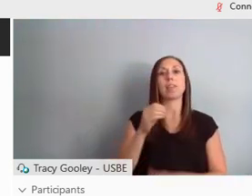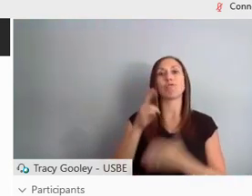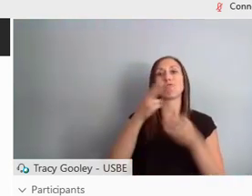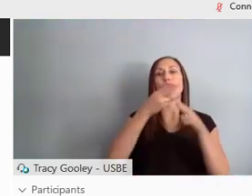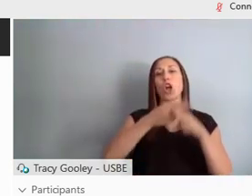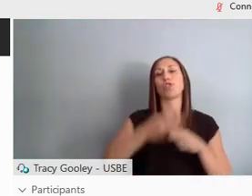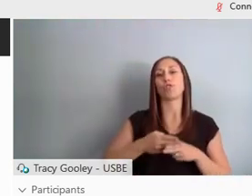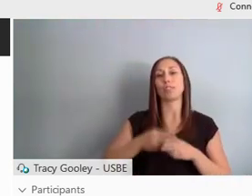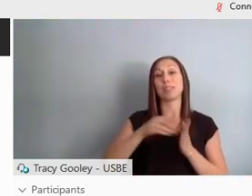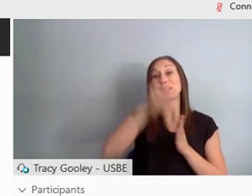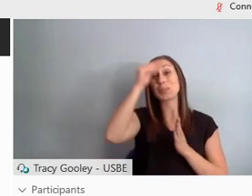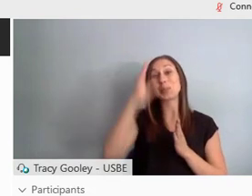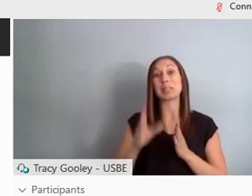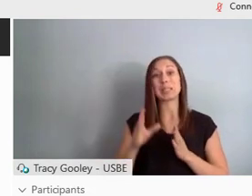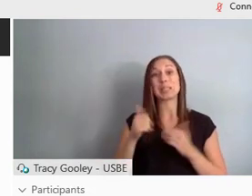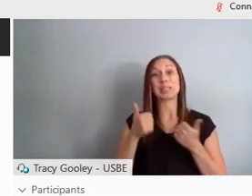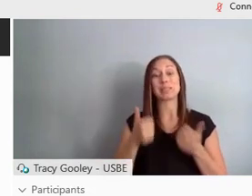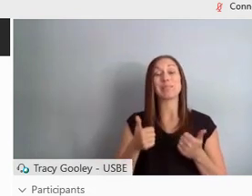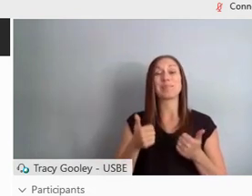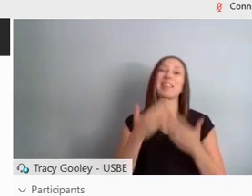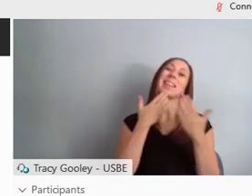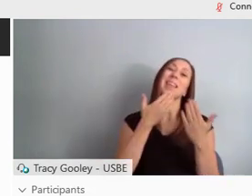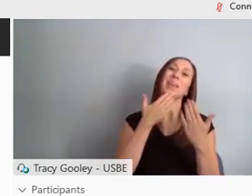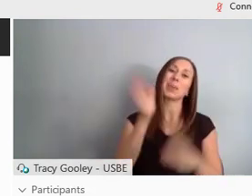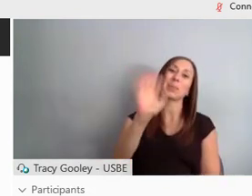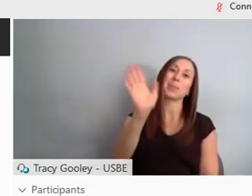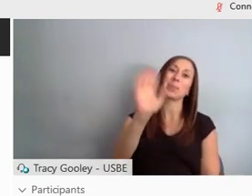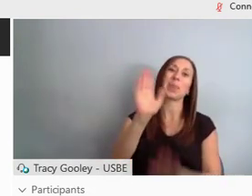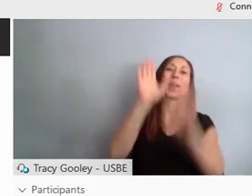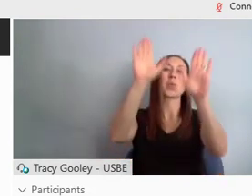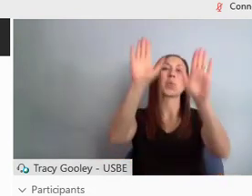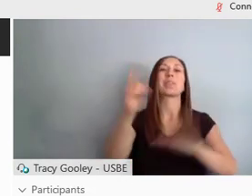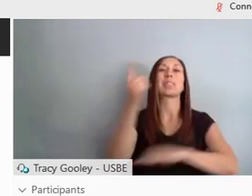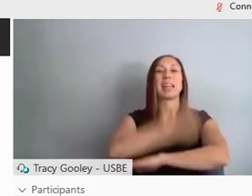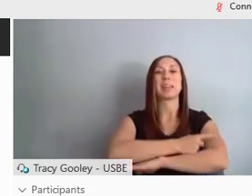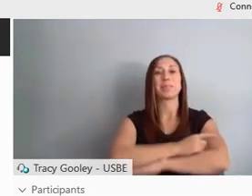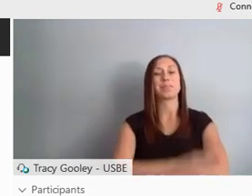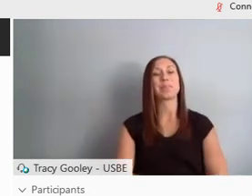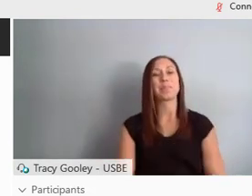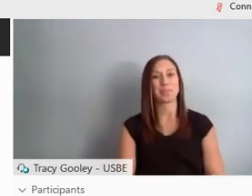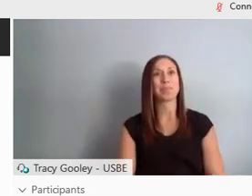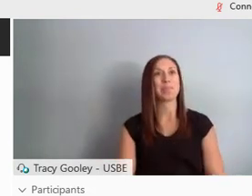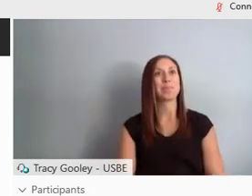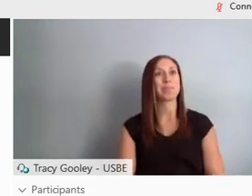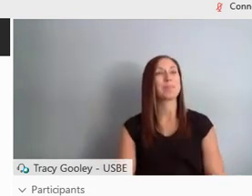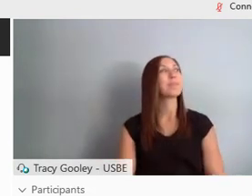rostering of students. Thank you. You guys have a good day.